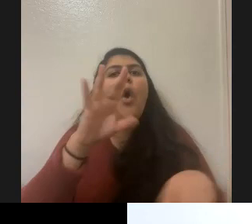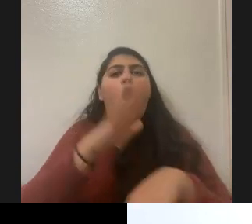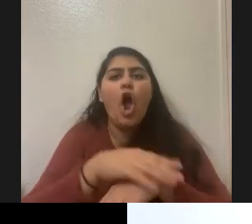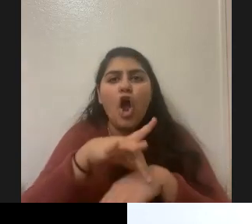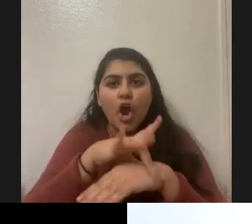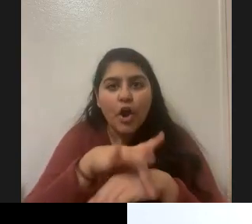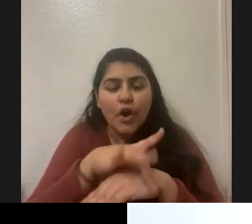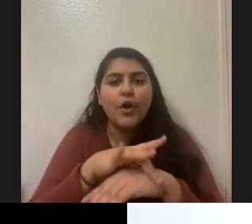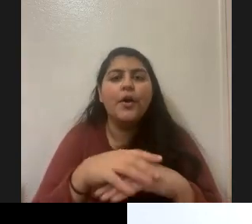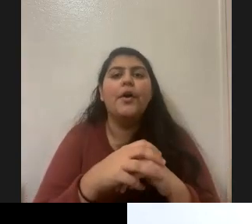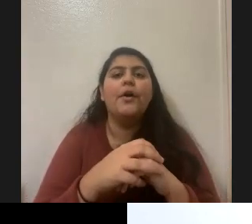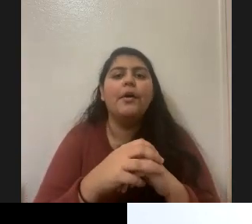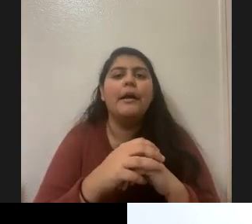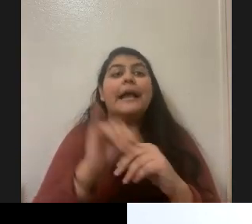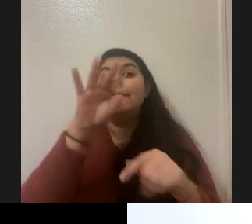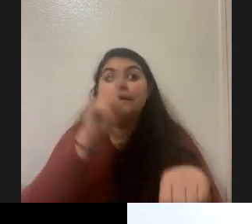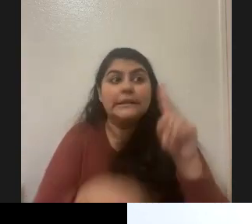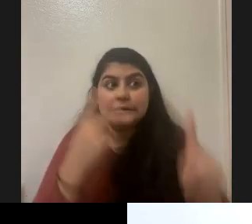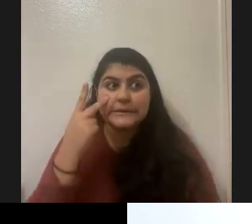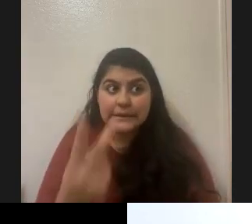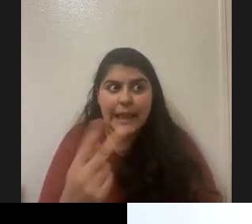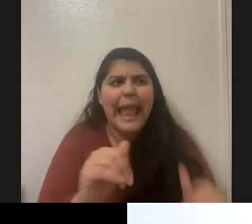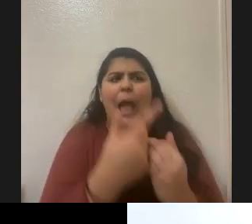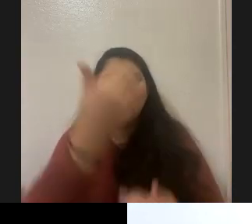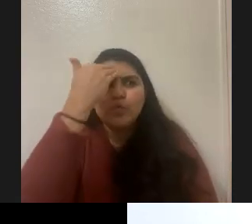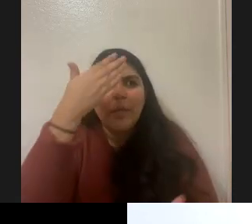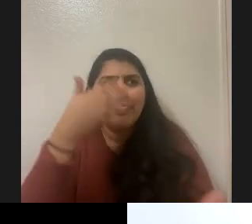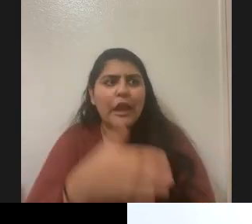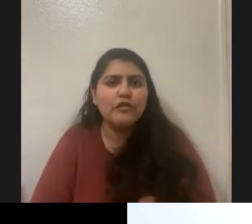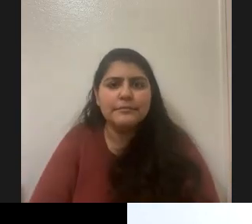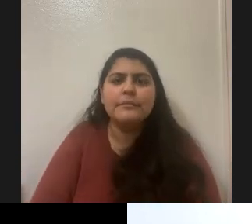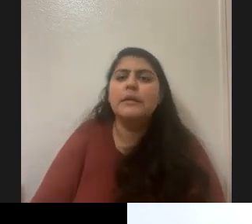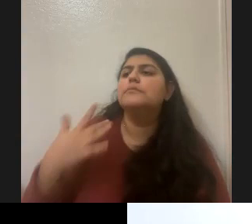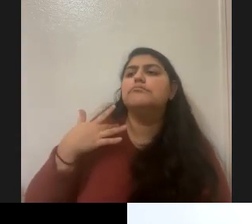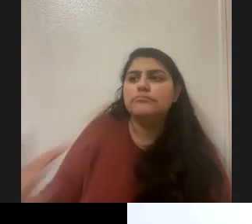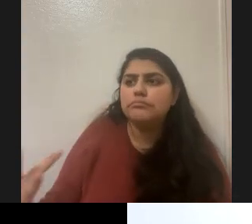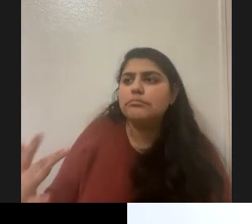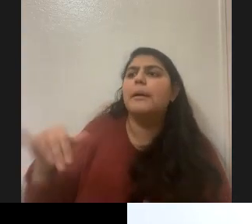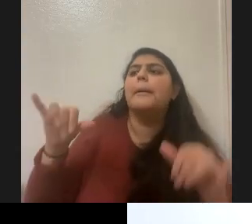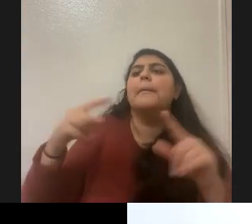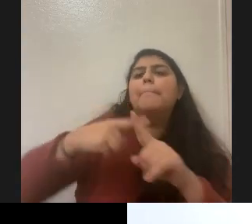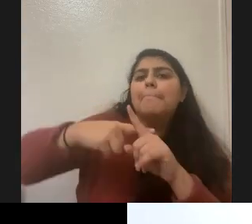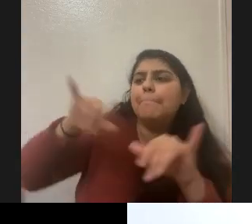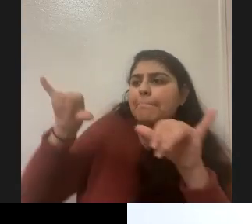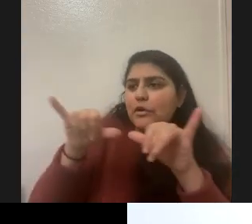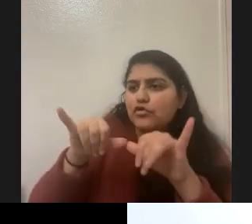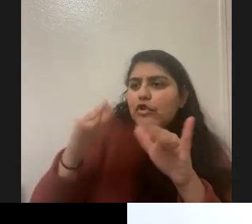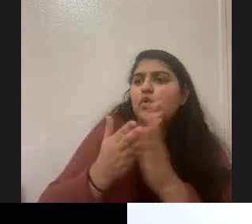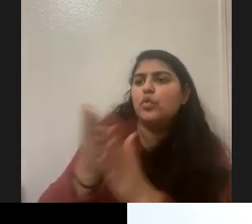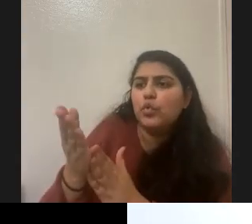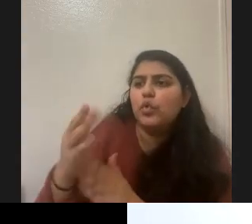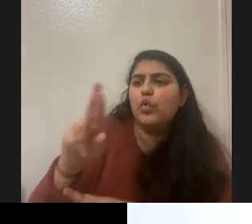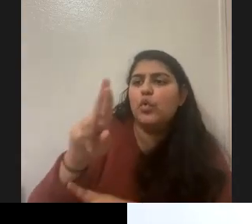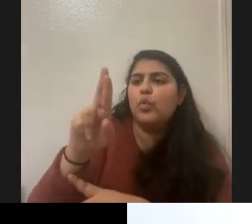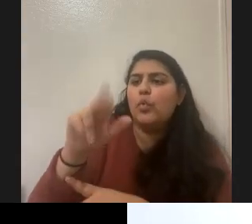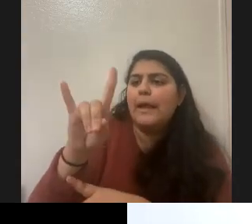you, if you can't see it, how do you know it's there? Yeah, typically we got to measure something through the radiation that it gives off,